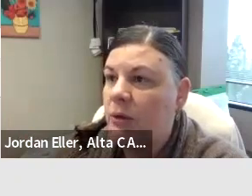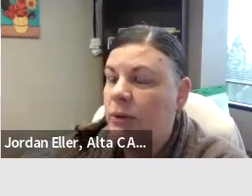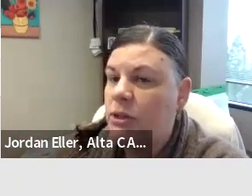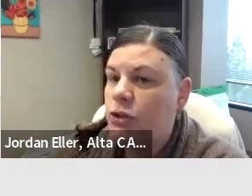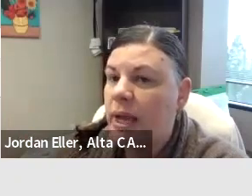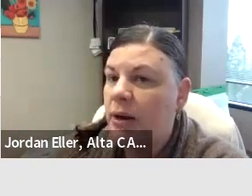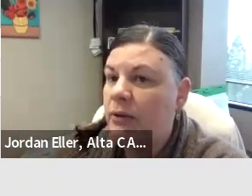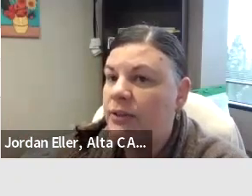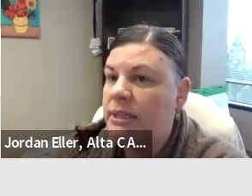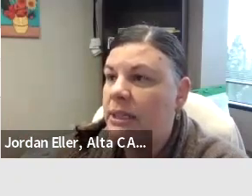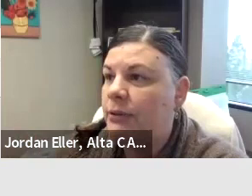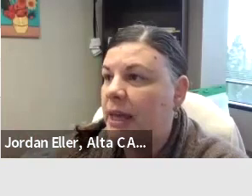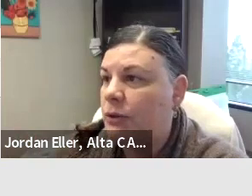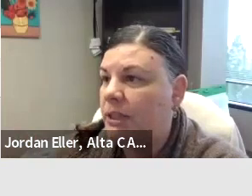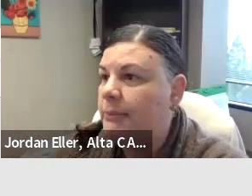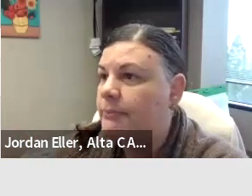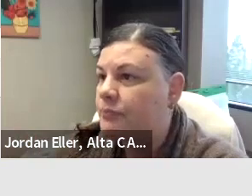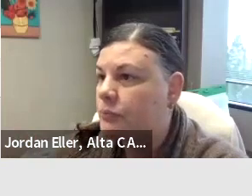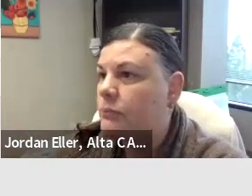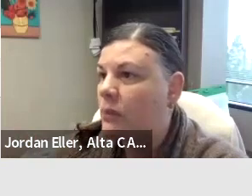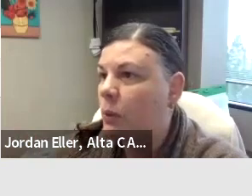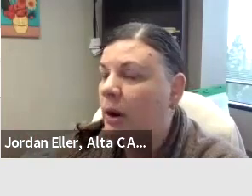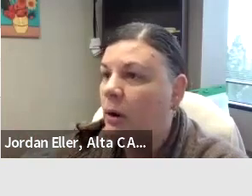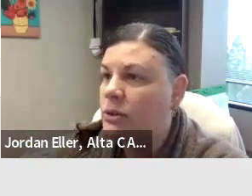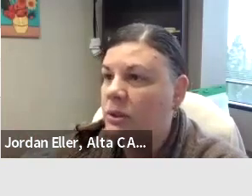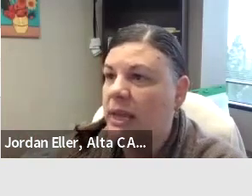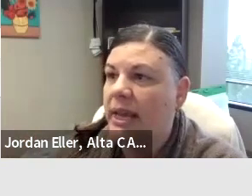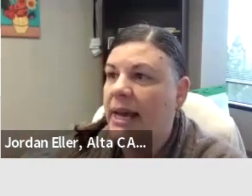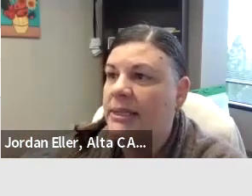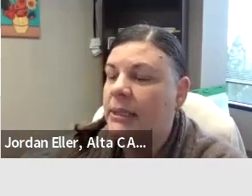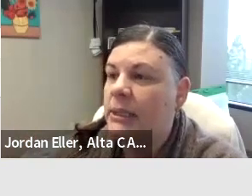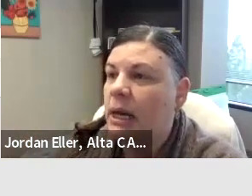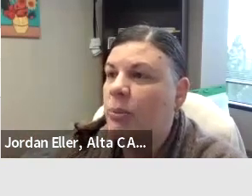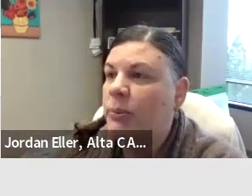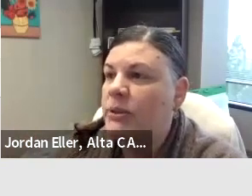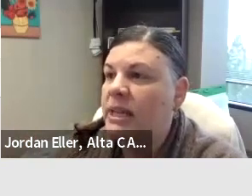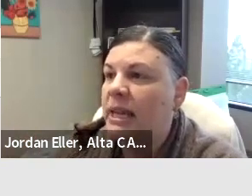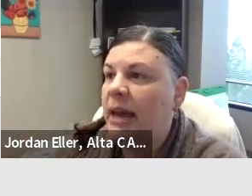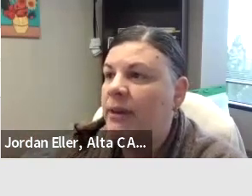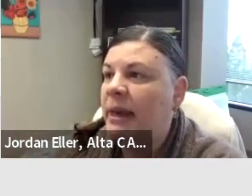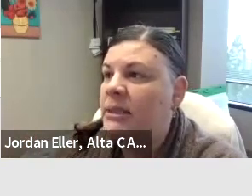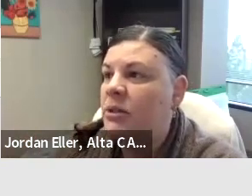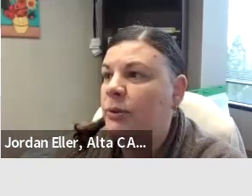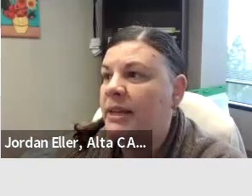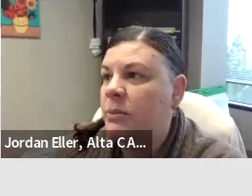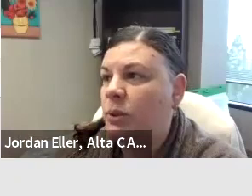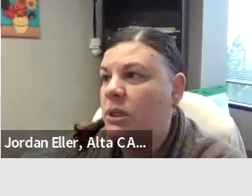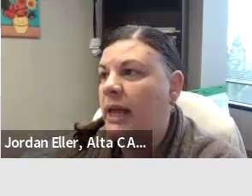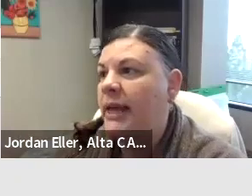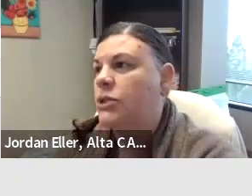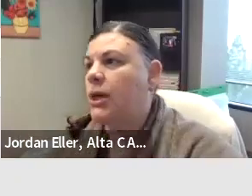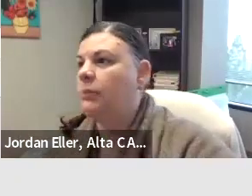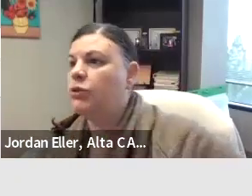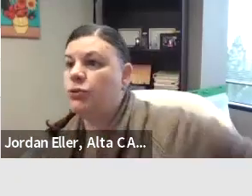another residential care facility for the elderly. We are also looking at proposing an FMS to provide support